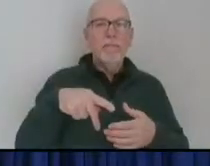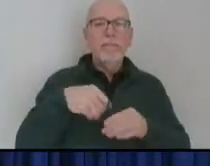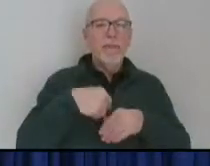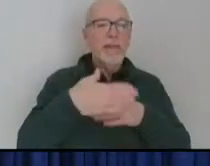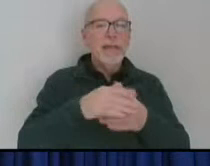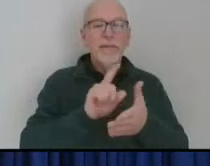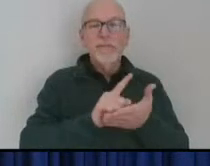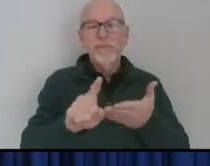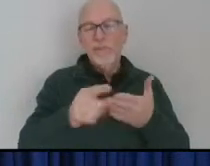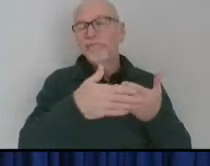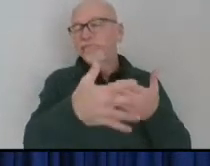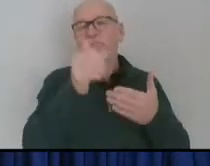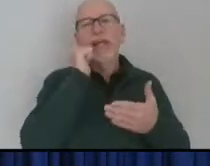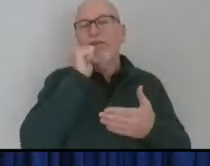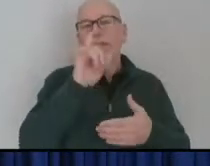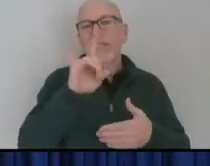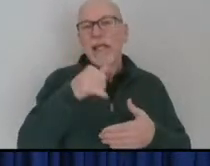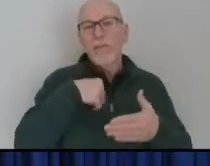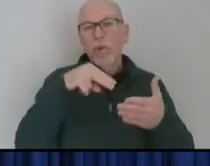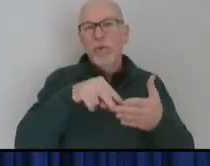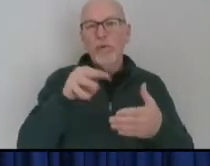and beyond every single day to make